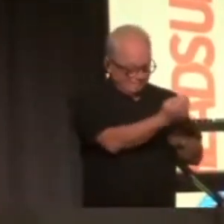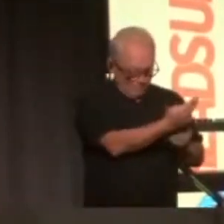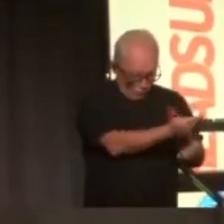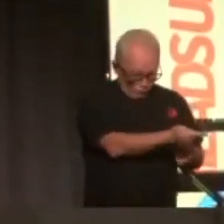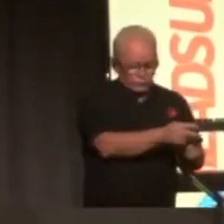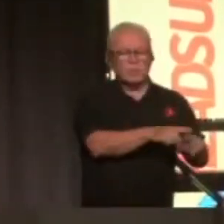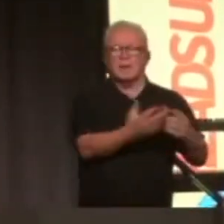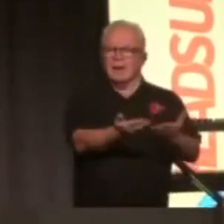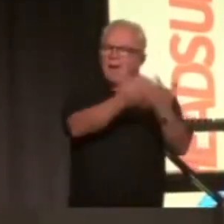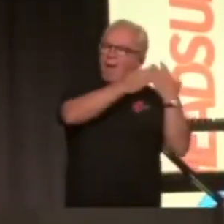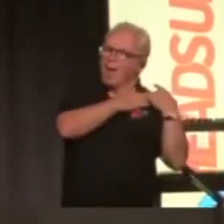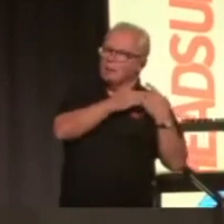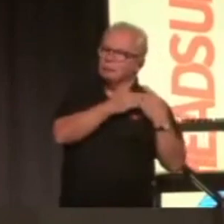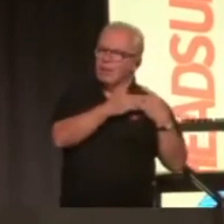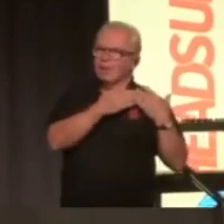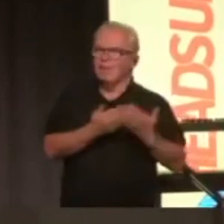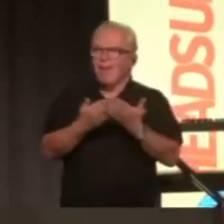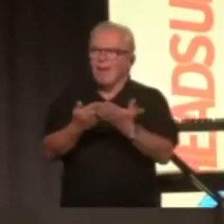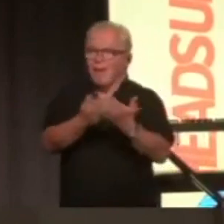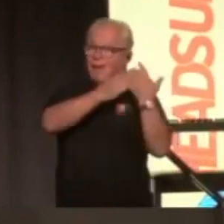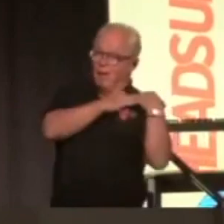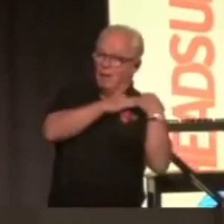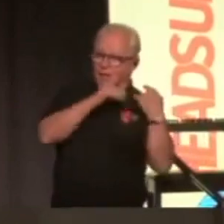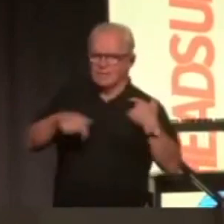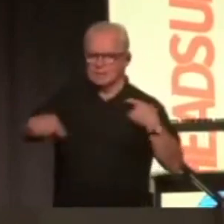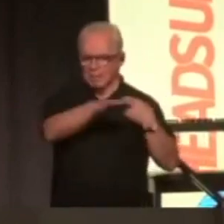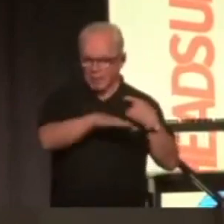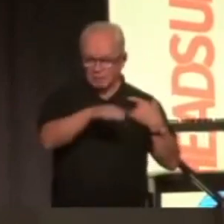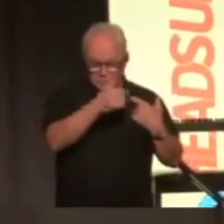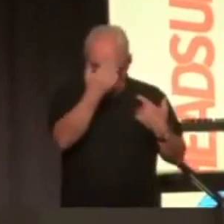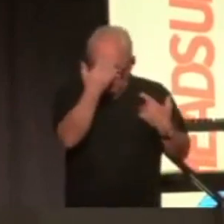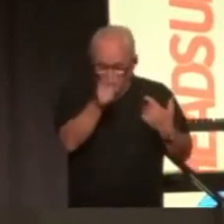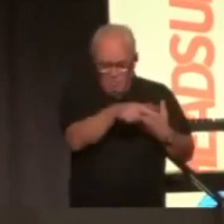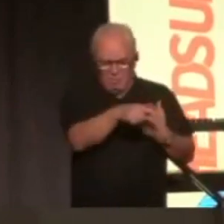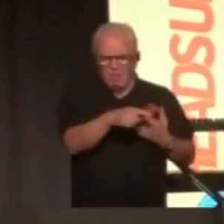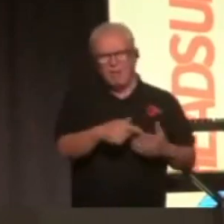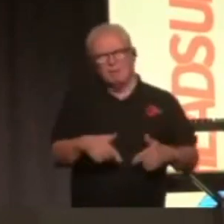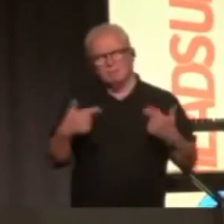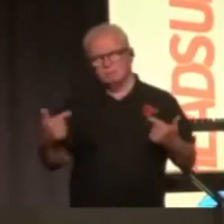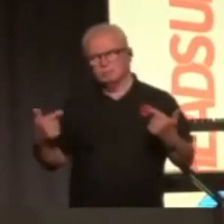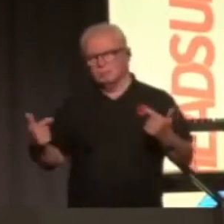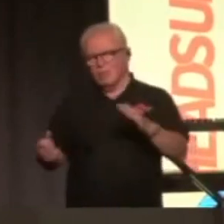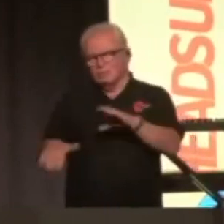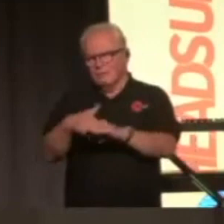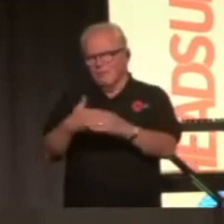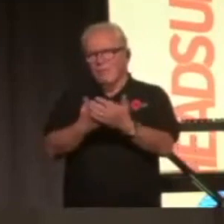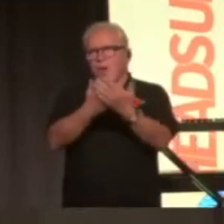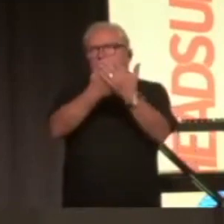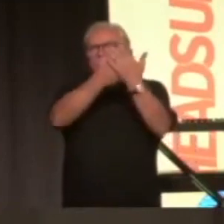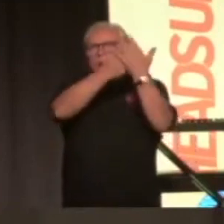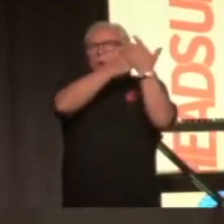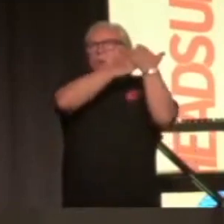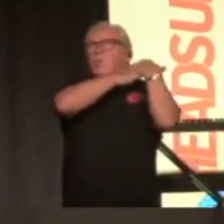the mantle of this place. Nobody really knows the weight of it. They don't